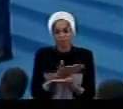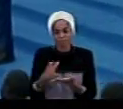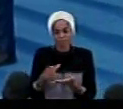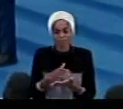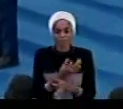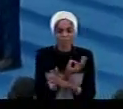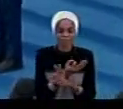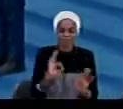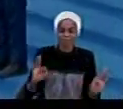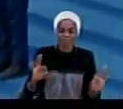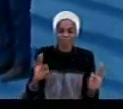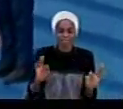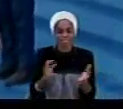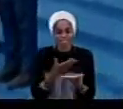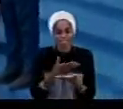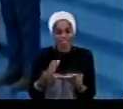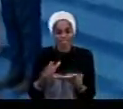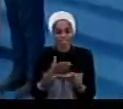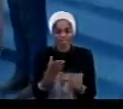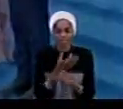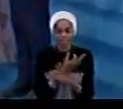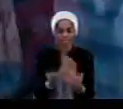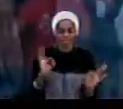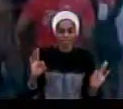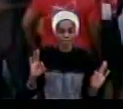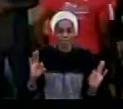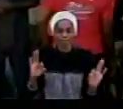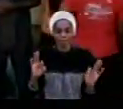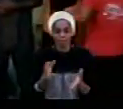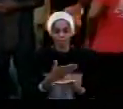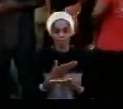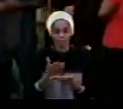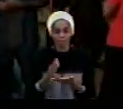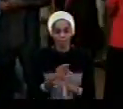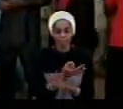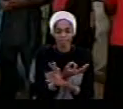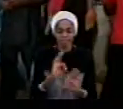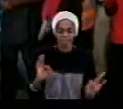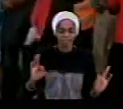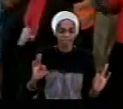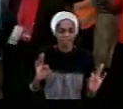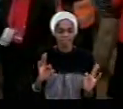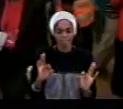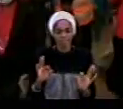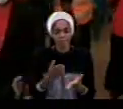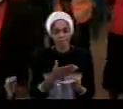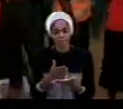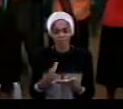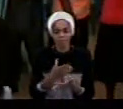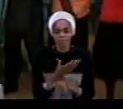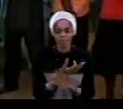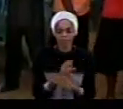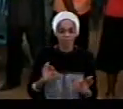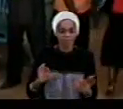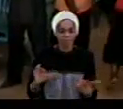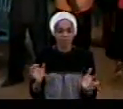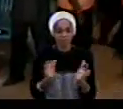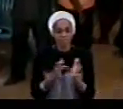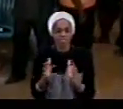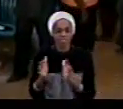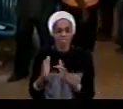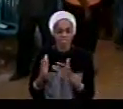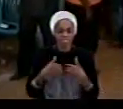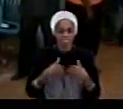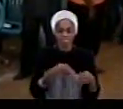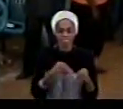Total freedom. Freedom. Somebody shout freedom. Freedom. Somebody shout freedom. Freedom. Jesus has set me free. Now